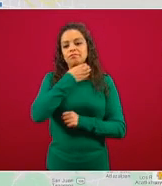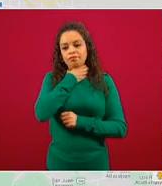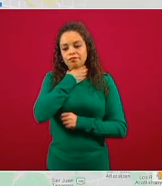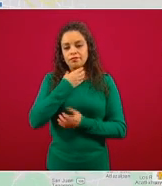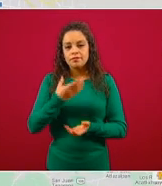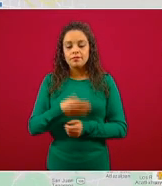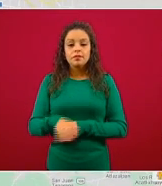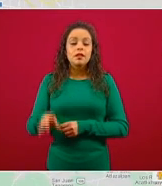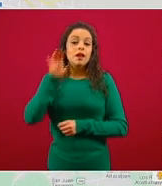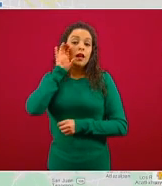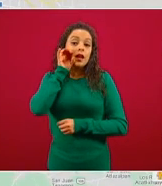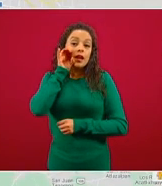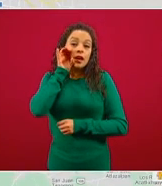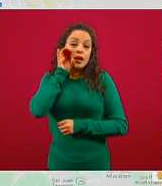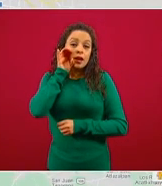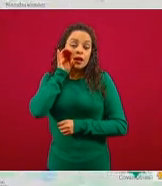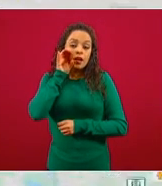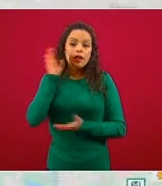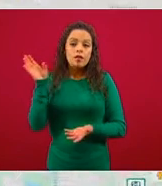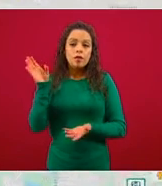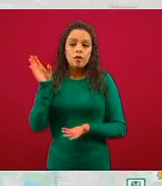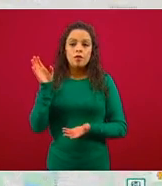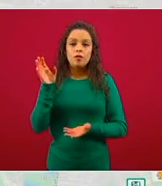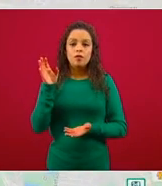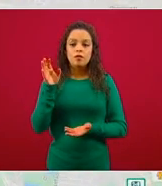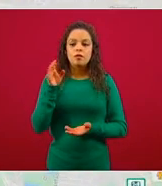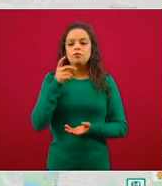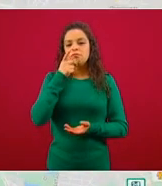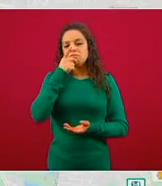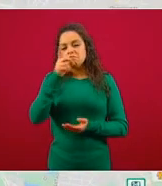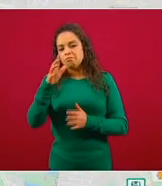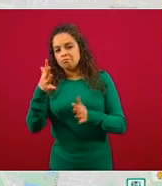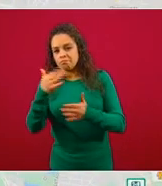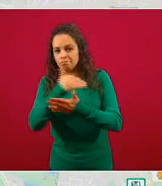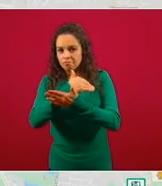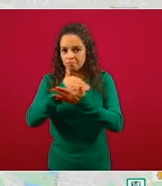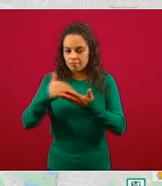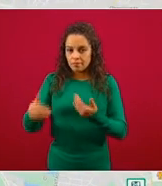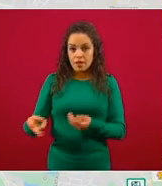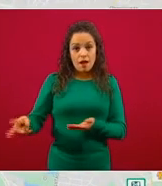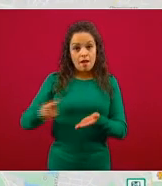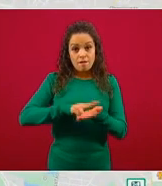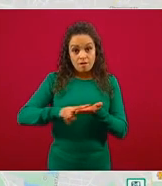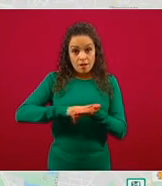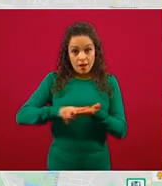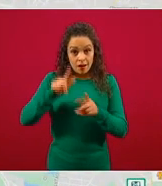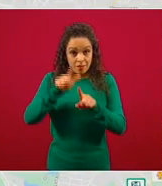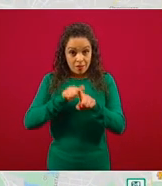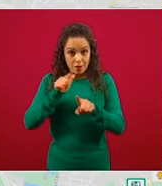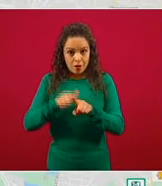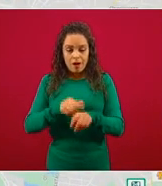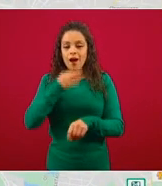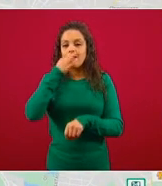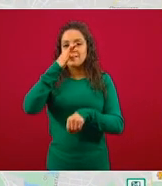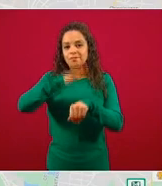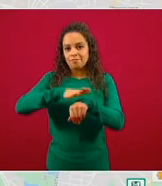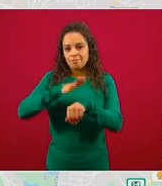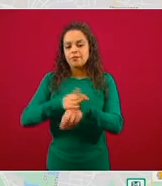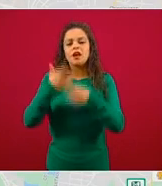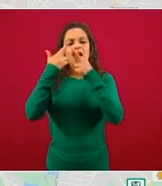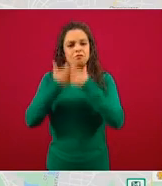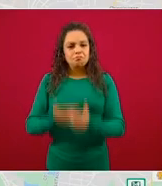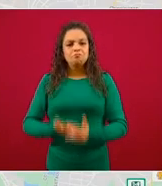orange, it means that it's in the middle. And if it's green, it means they still have enough